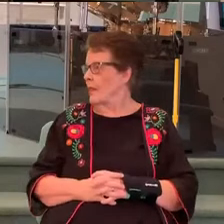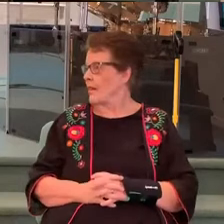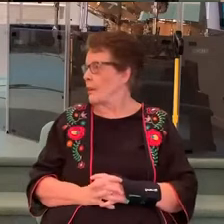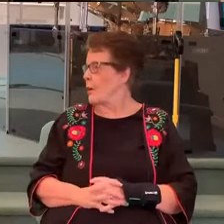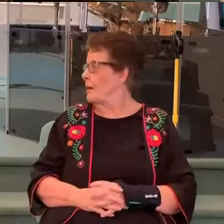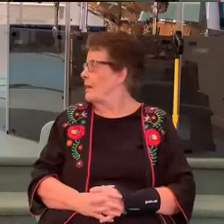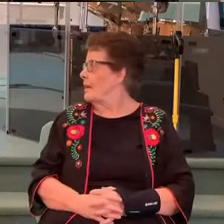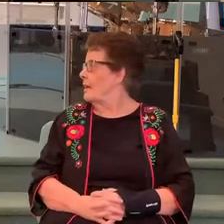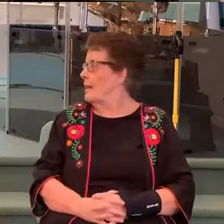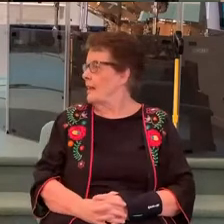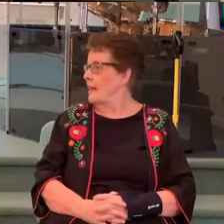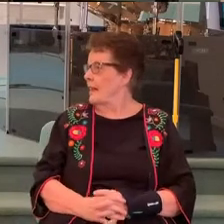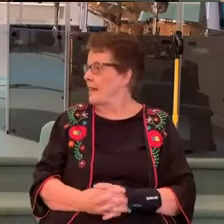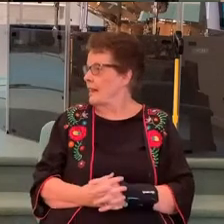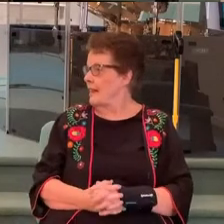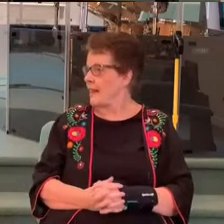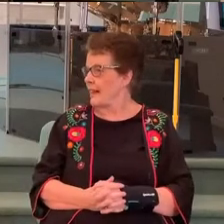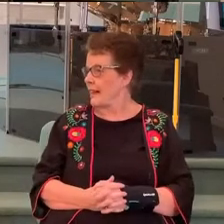really good job catching that pass.